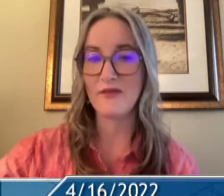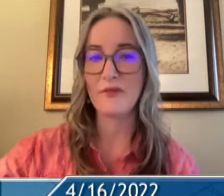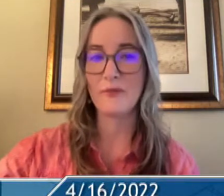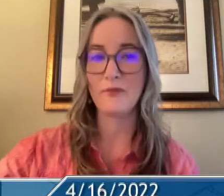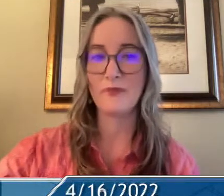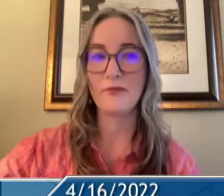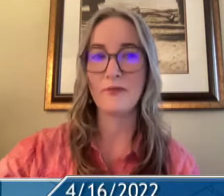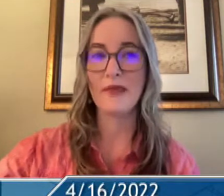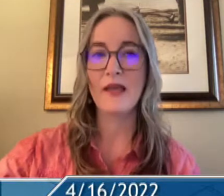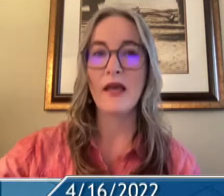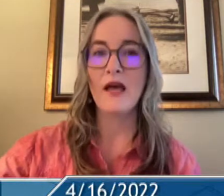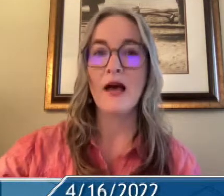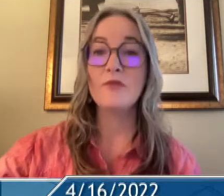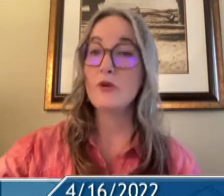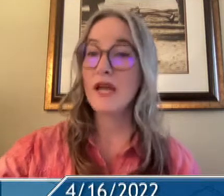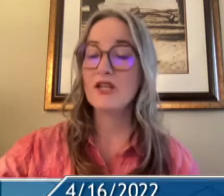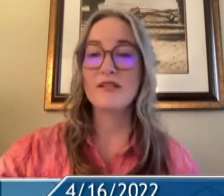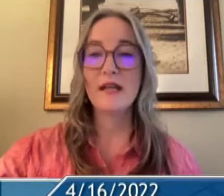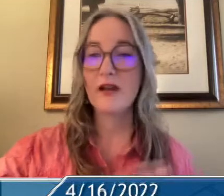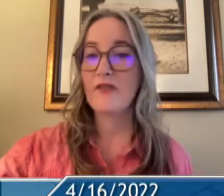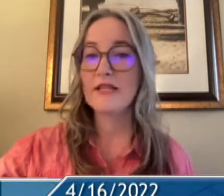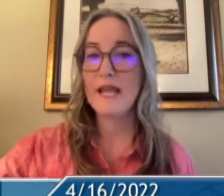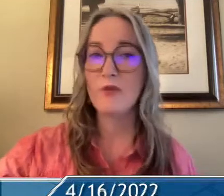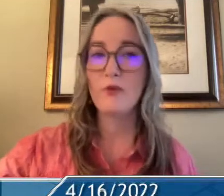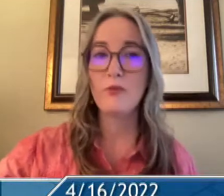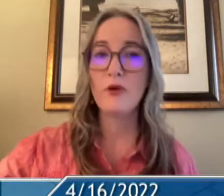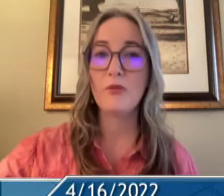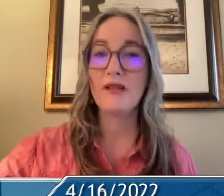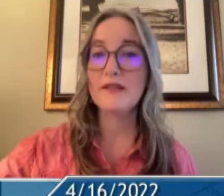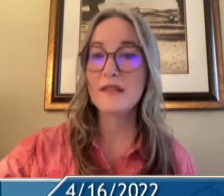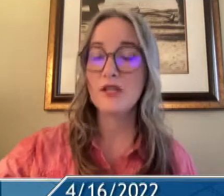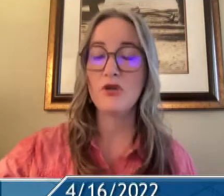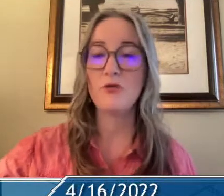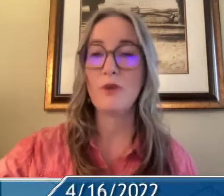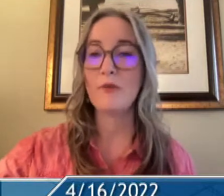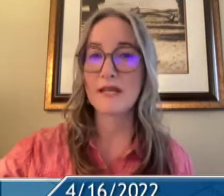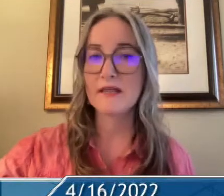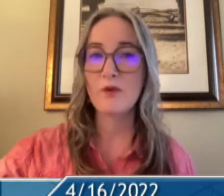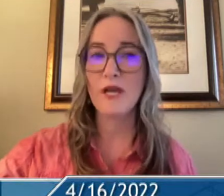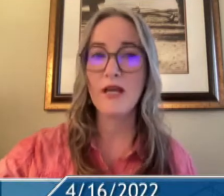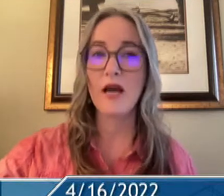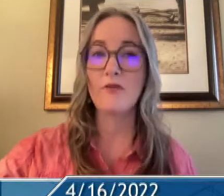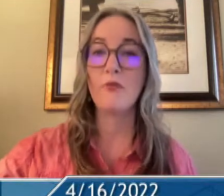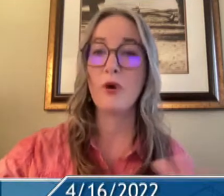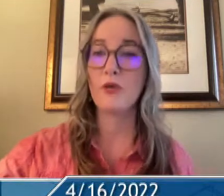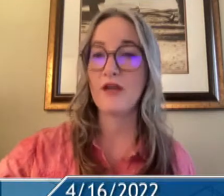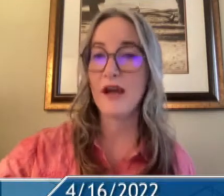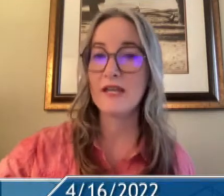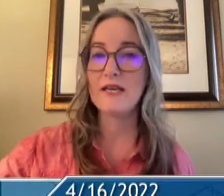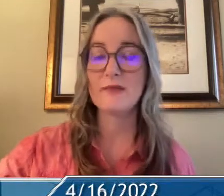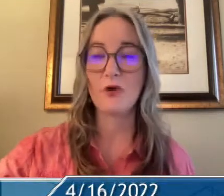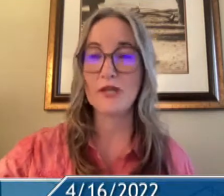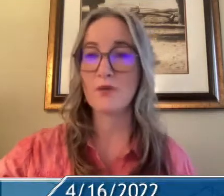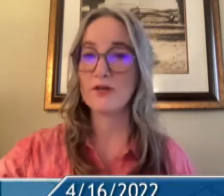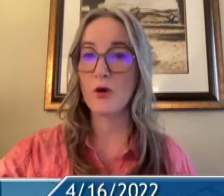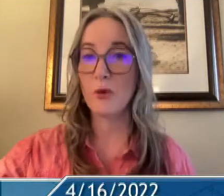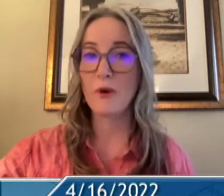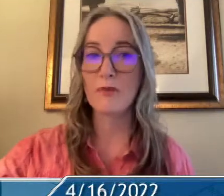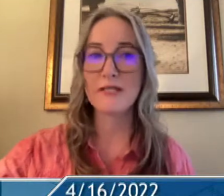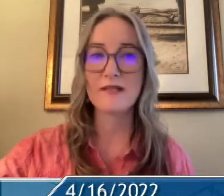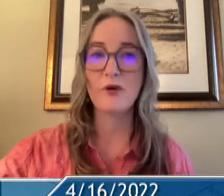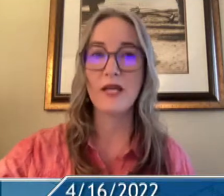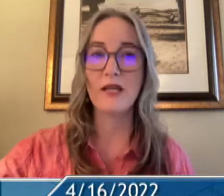safe. So again, just to clarify, today we're going to be listening to public testimony, both invited testimony as well as